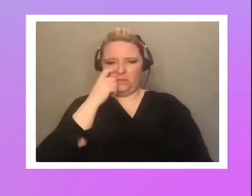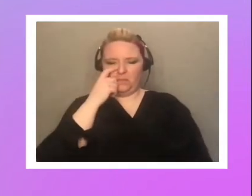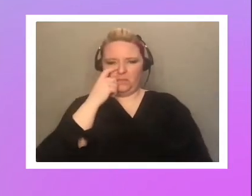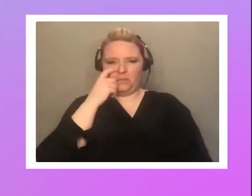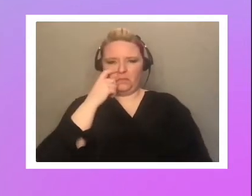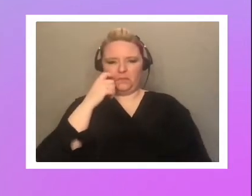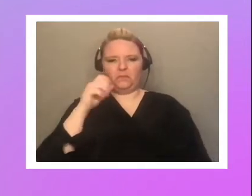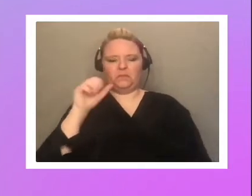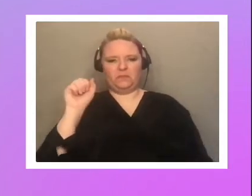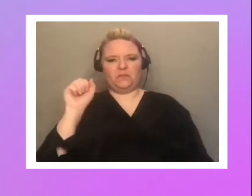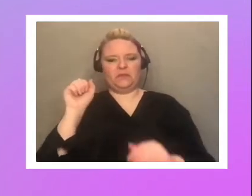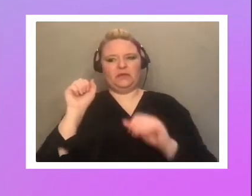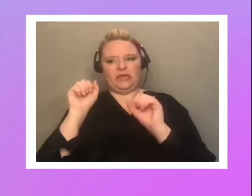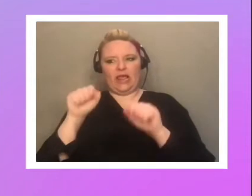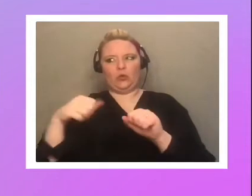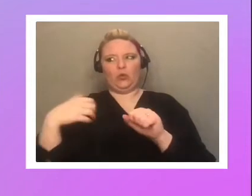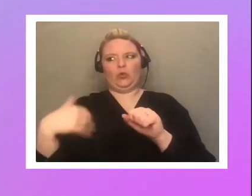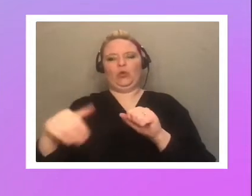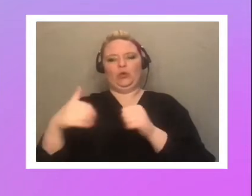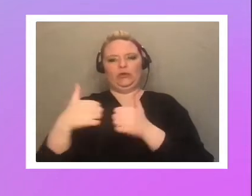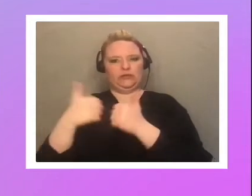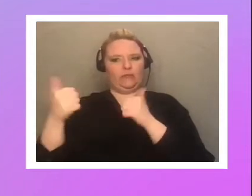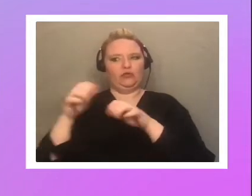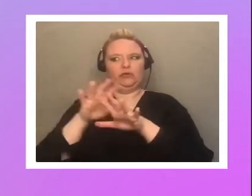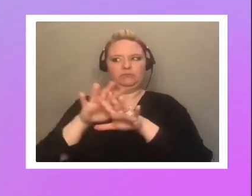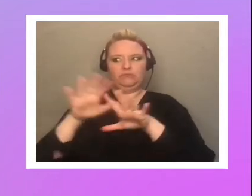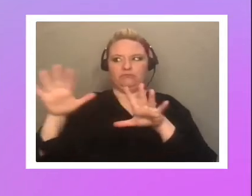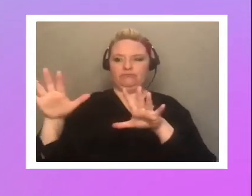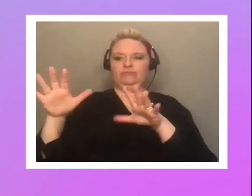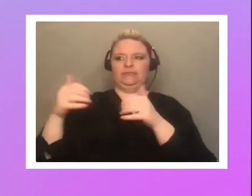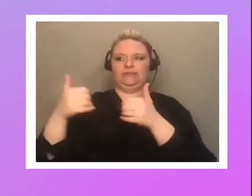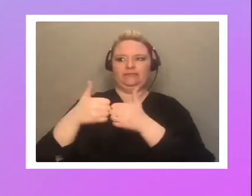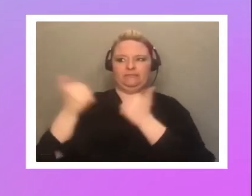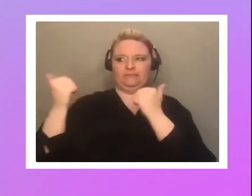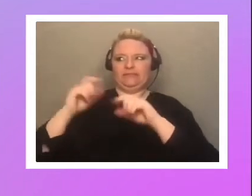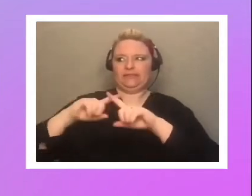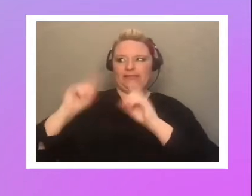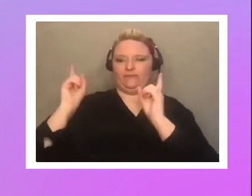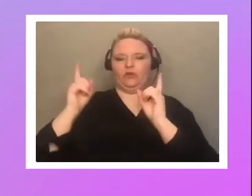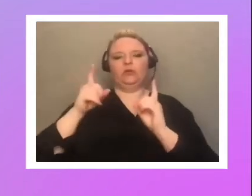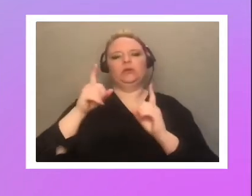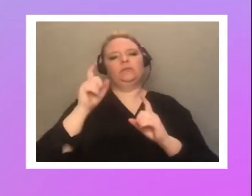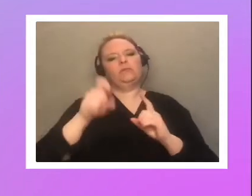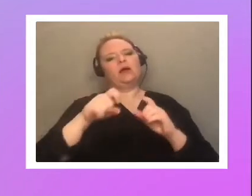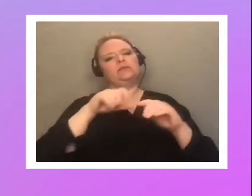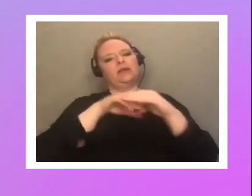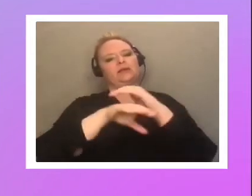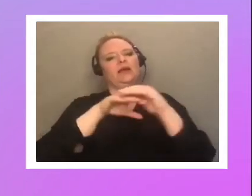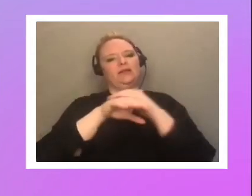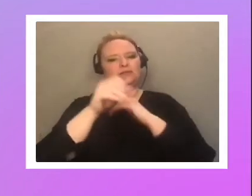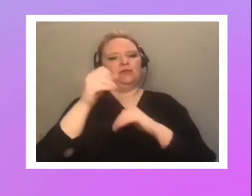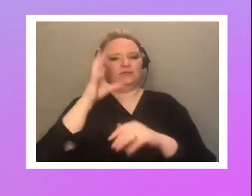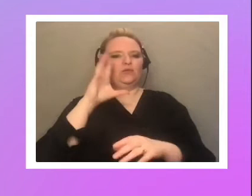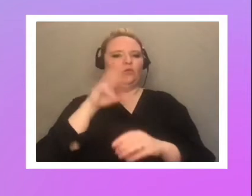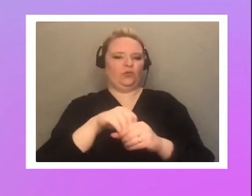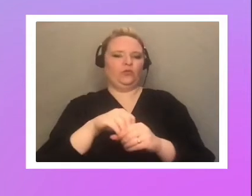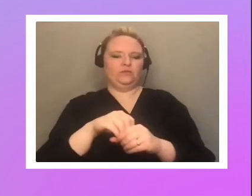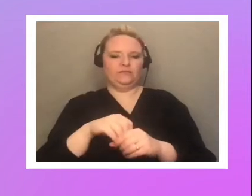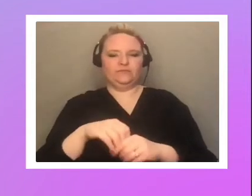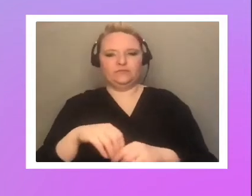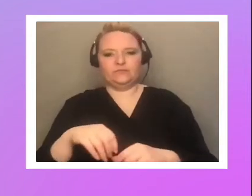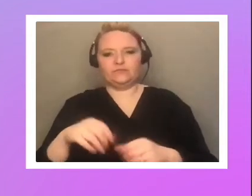distinctive. That's fine, but just make sure it's accessible. Many of the